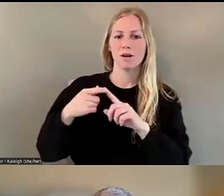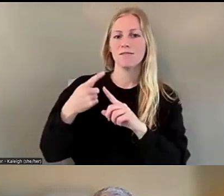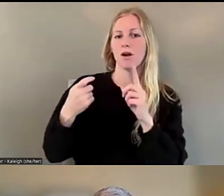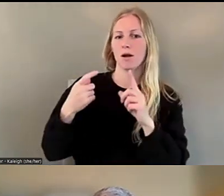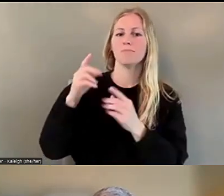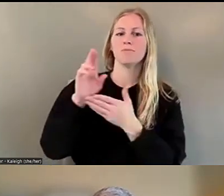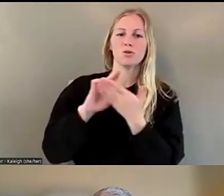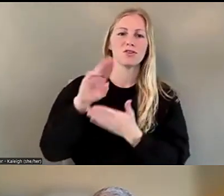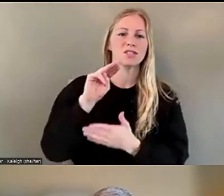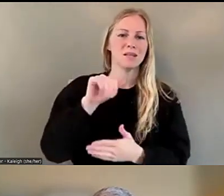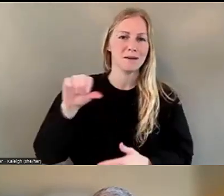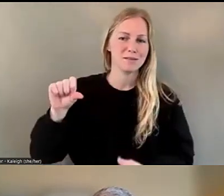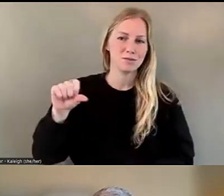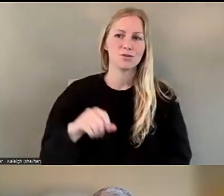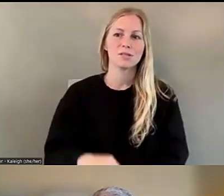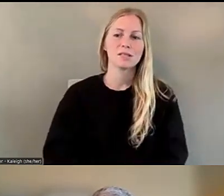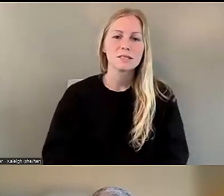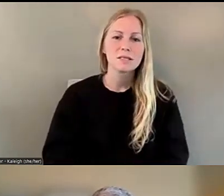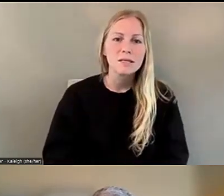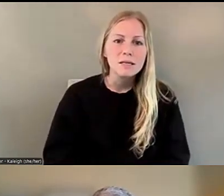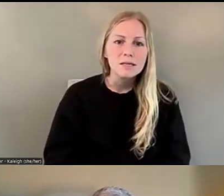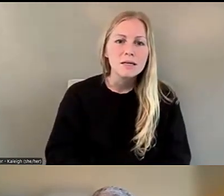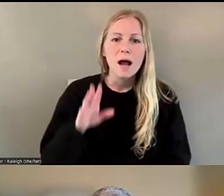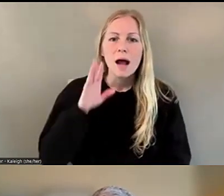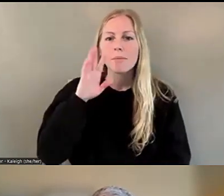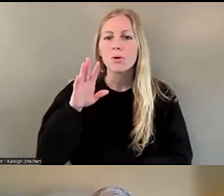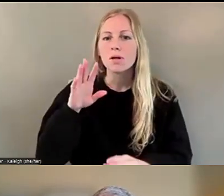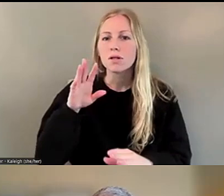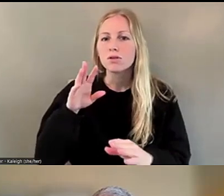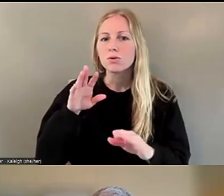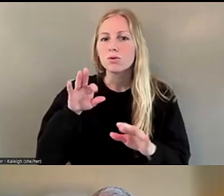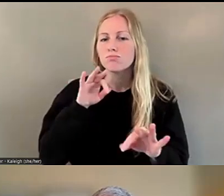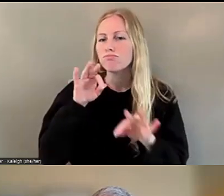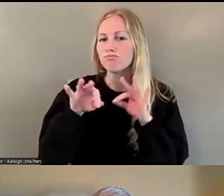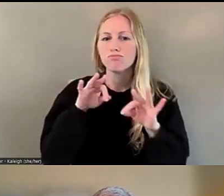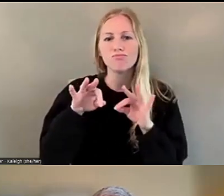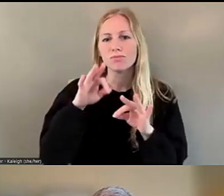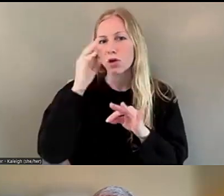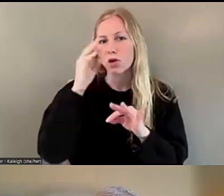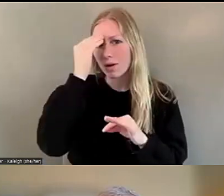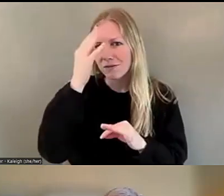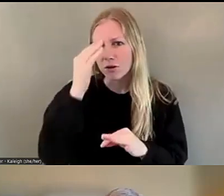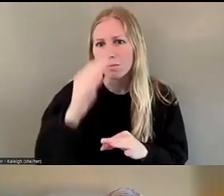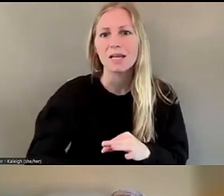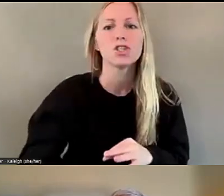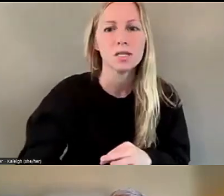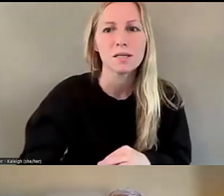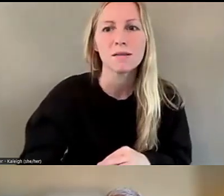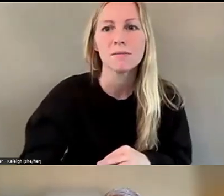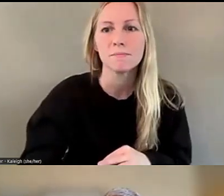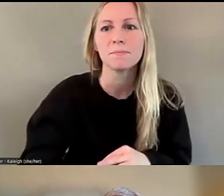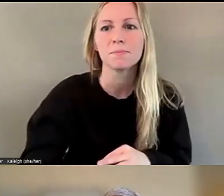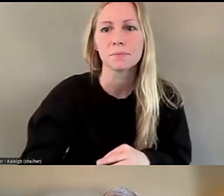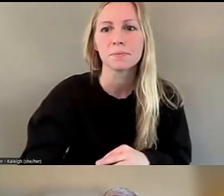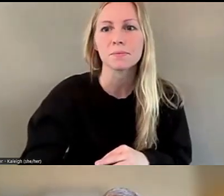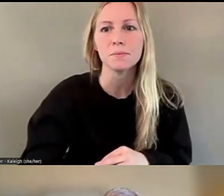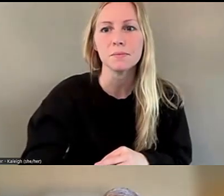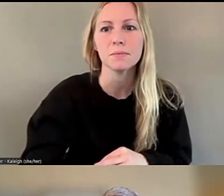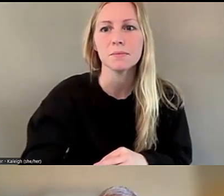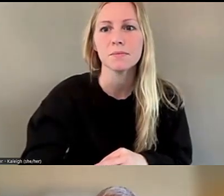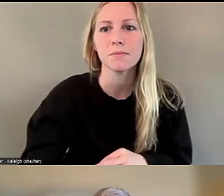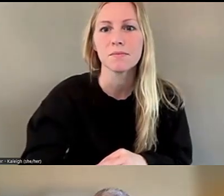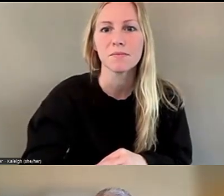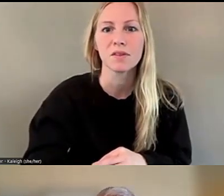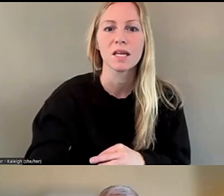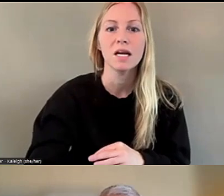Massachusetts. Let me give you a little bit of information about each of our panelists. I'll start with Liza. Liza